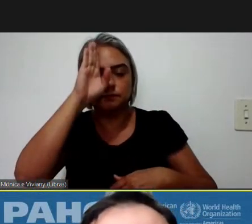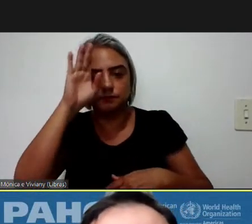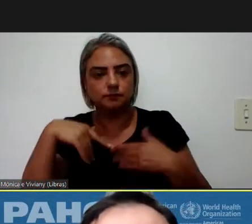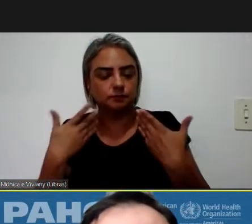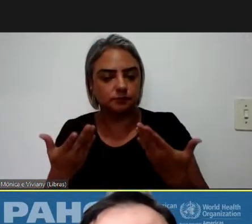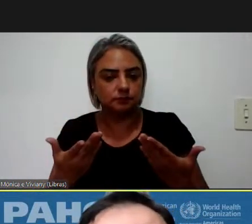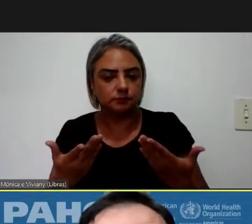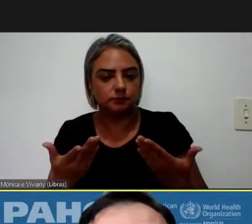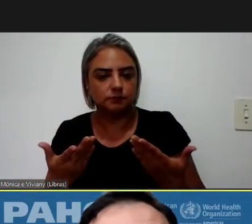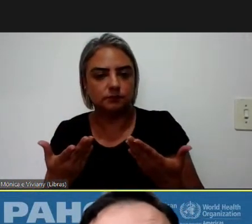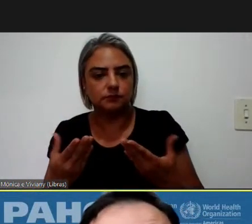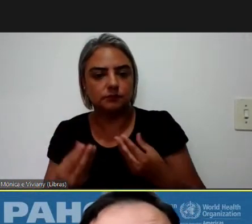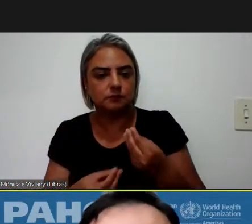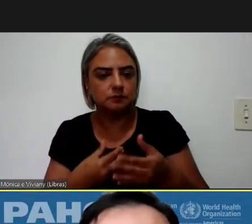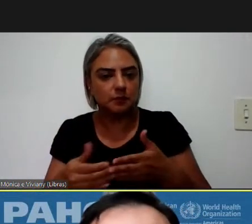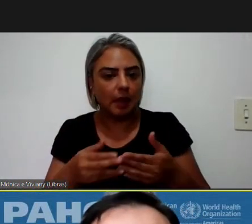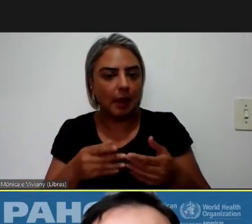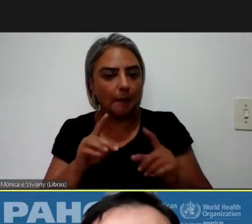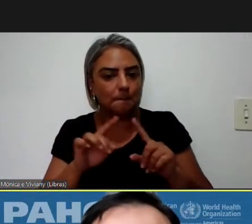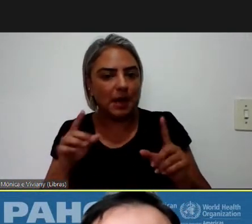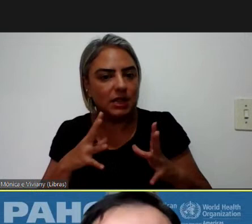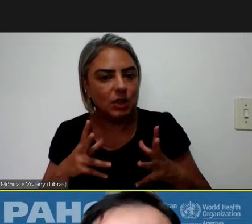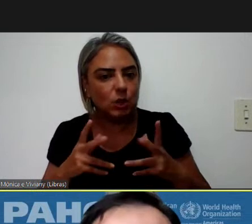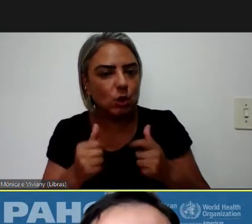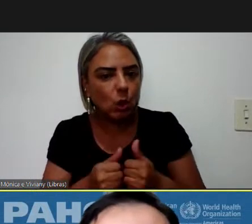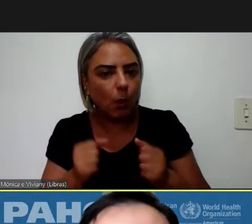It's just about the healthcare